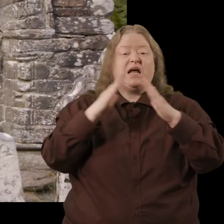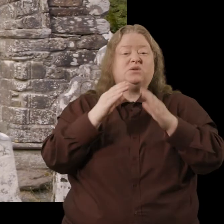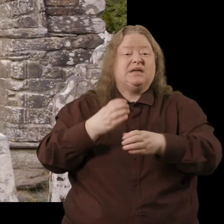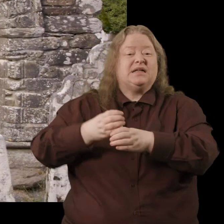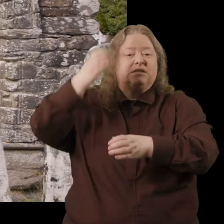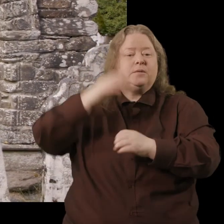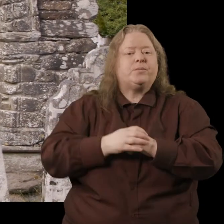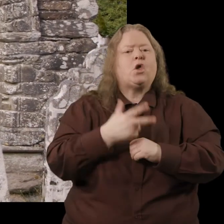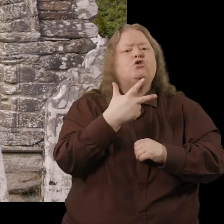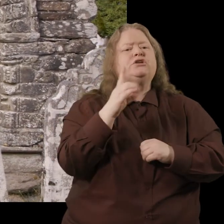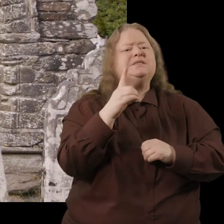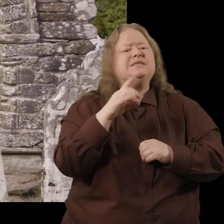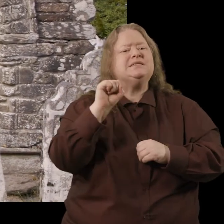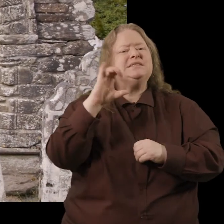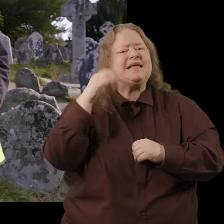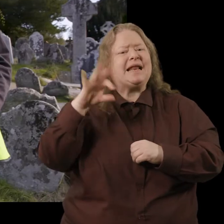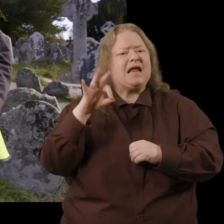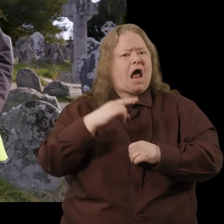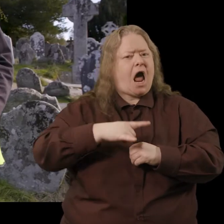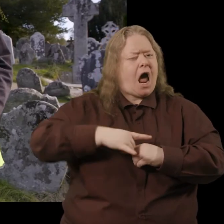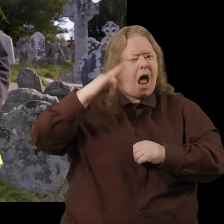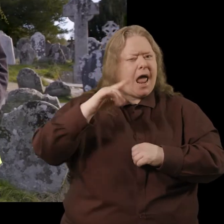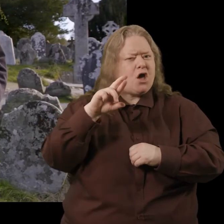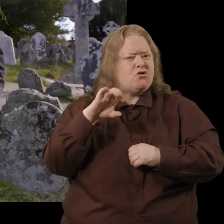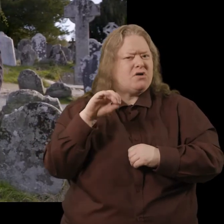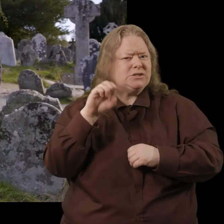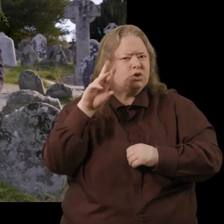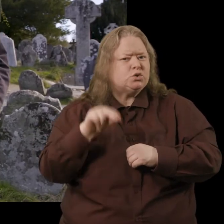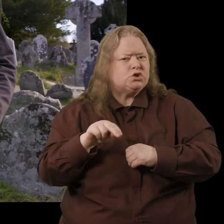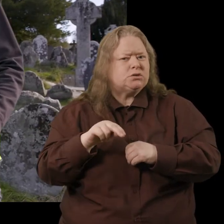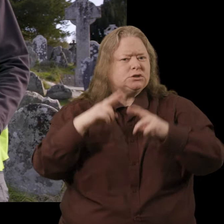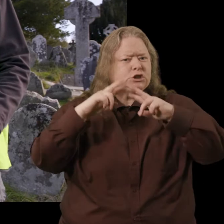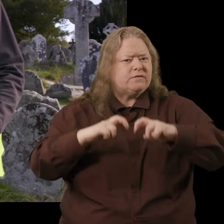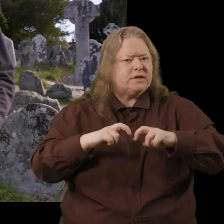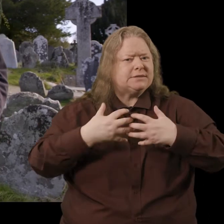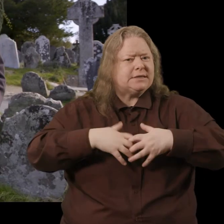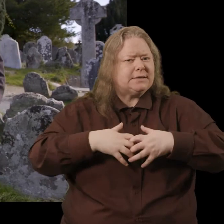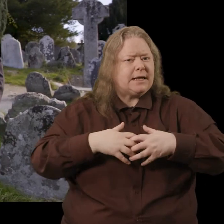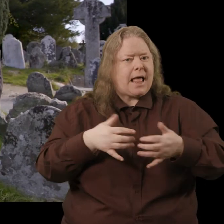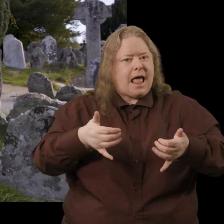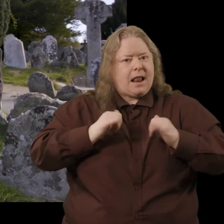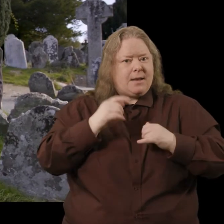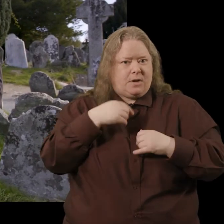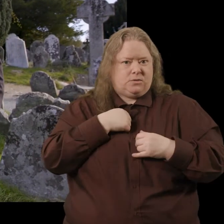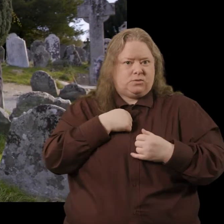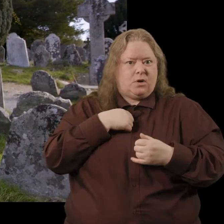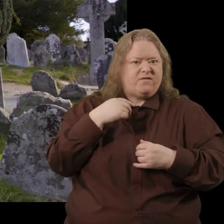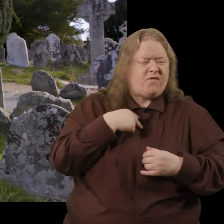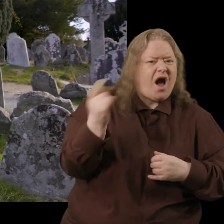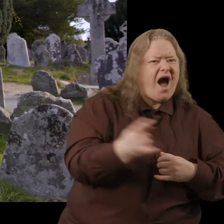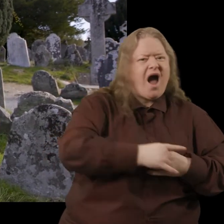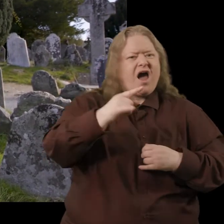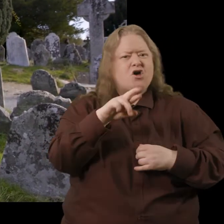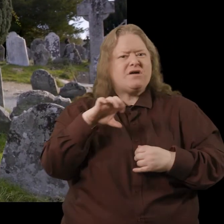3D scanning is a very high precision, high resolution survey technique that allows us to create very, very high